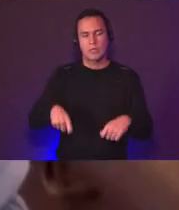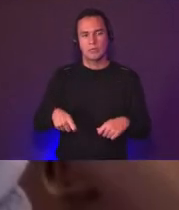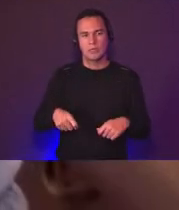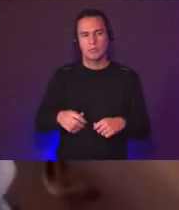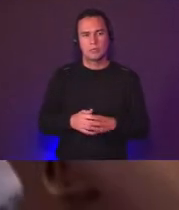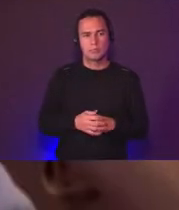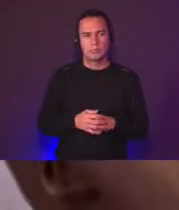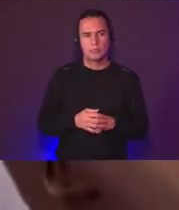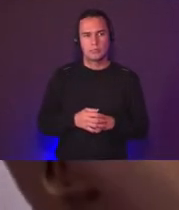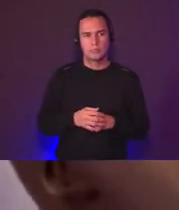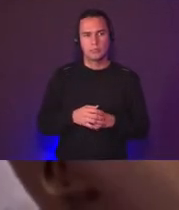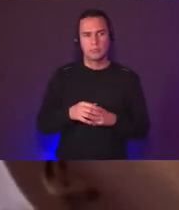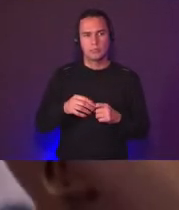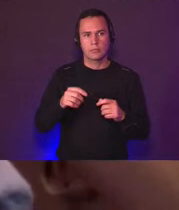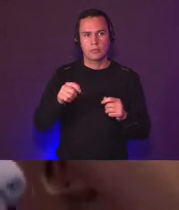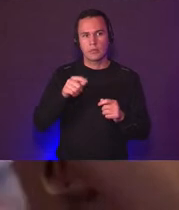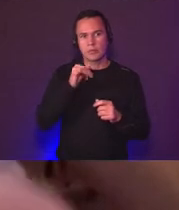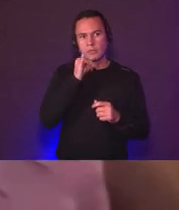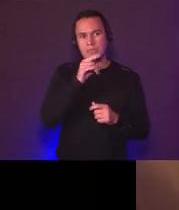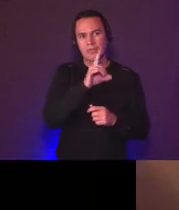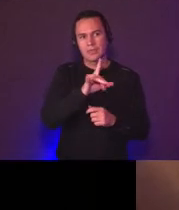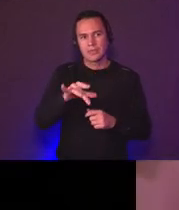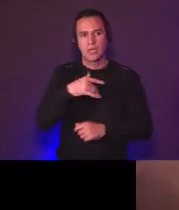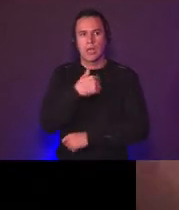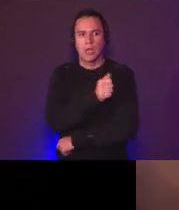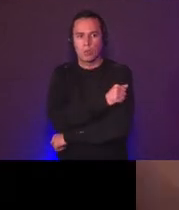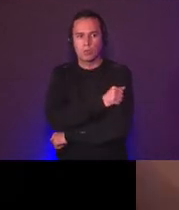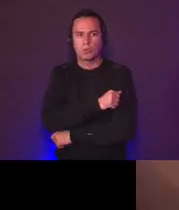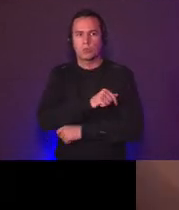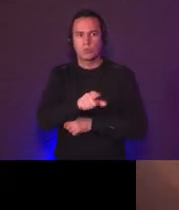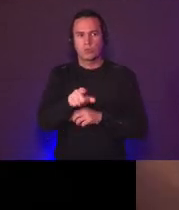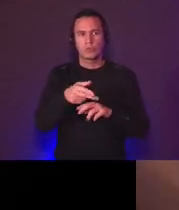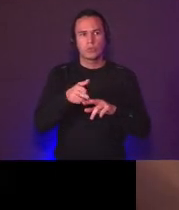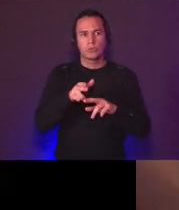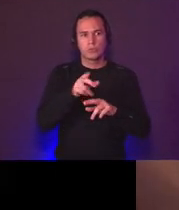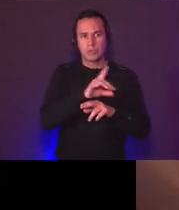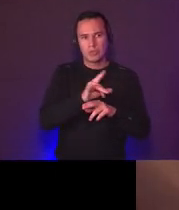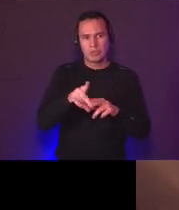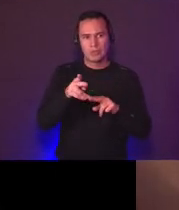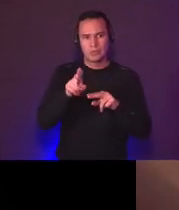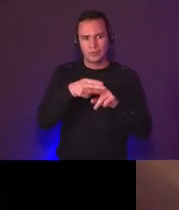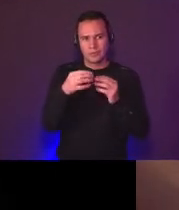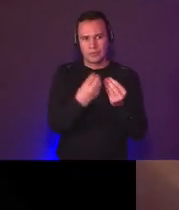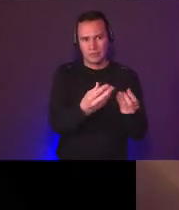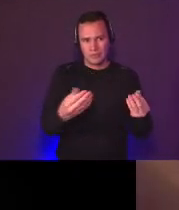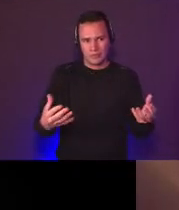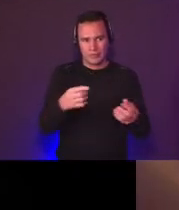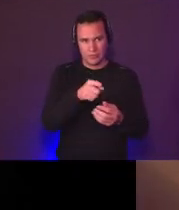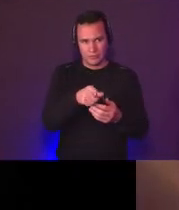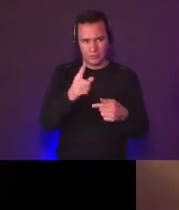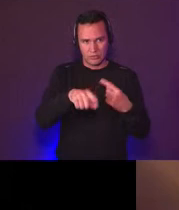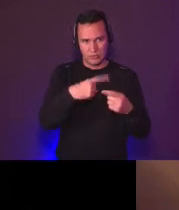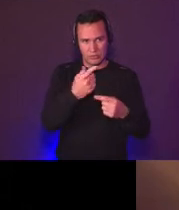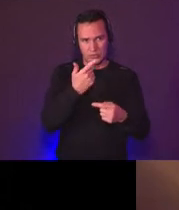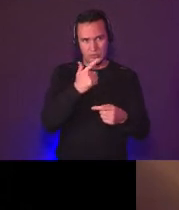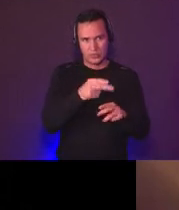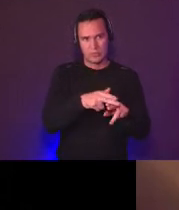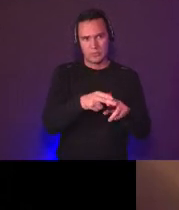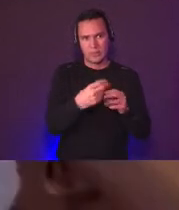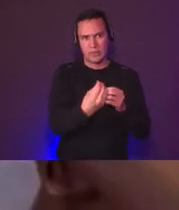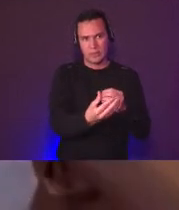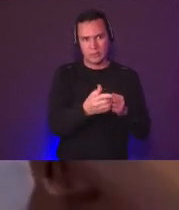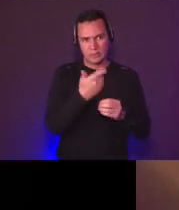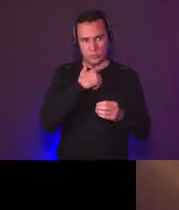of M&Ms. And based on probability, you could essentially predict the distribution